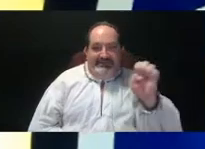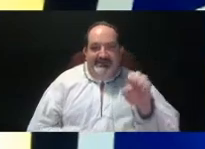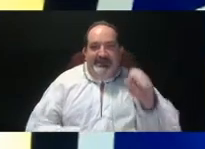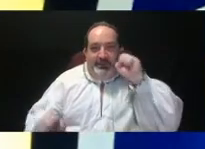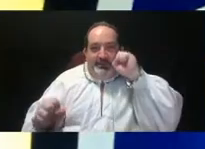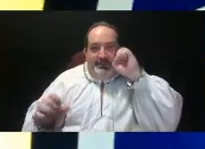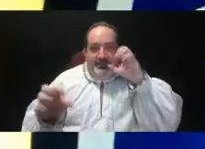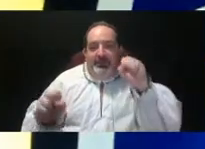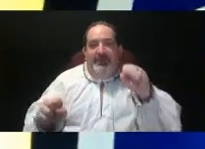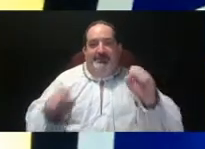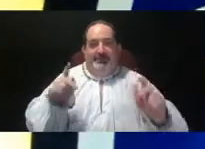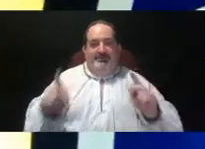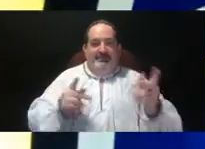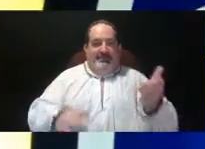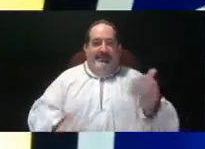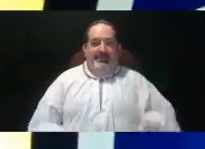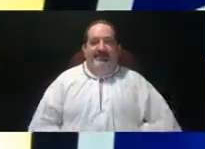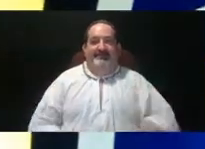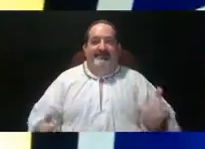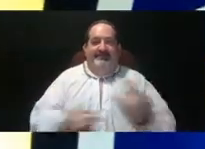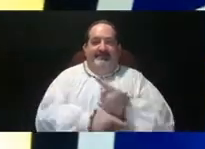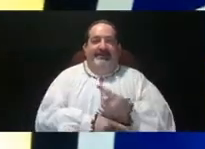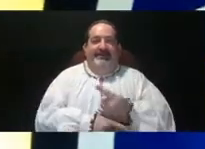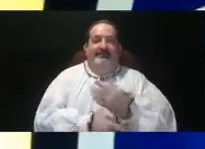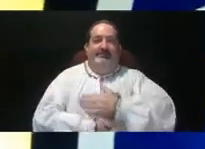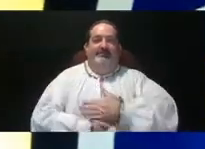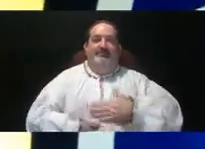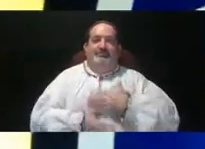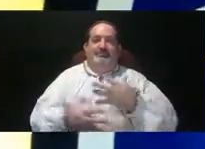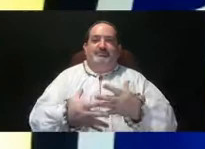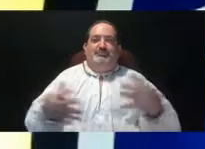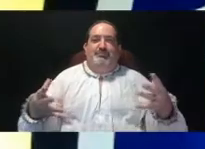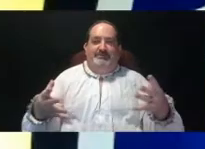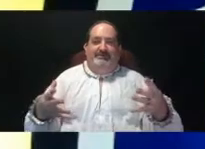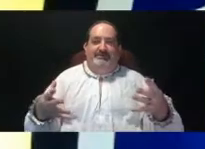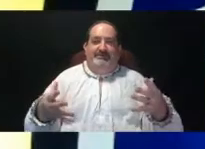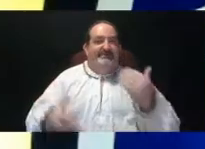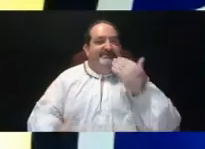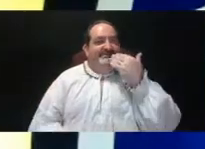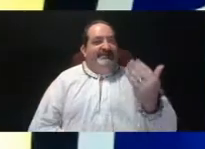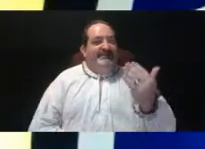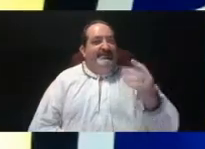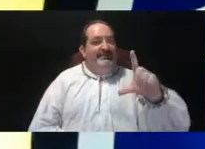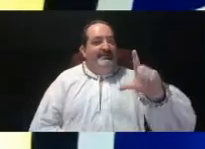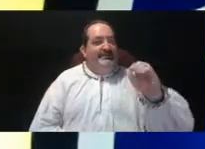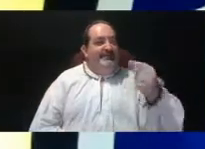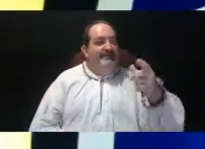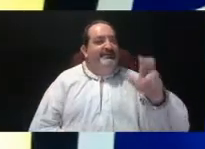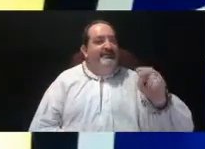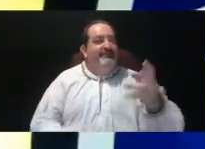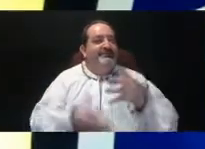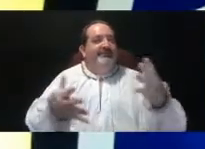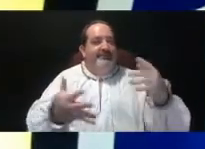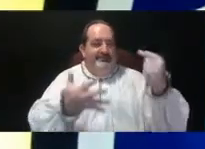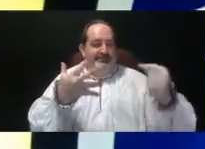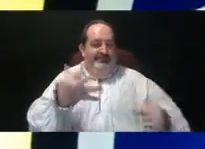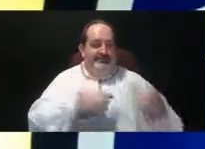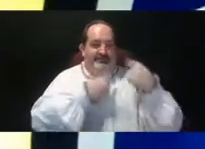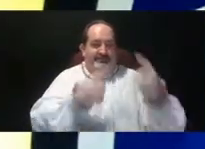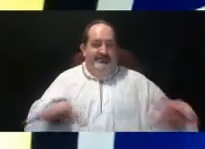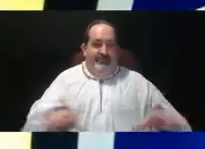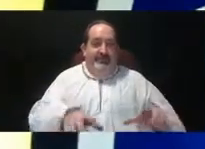people they have there. And today it gives me great pleasure to say thank you, Logan, for all the things you did.